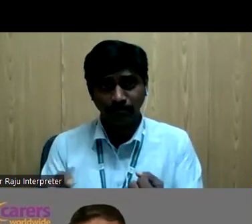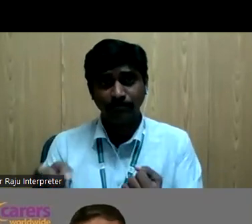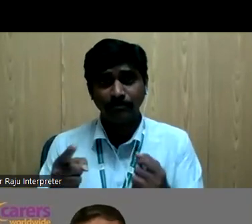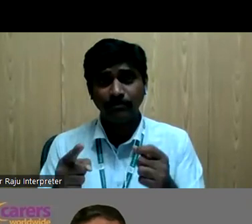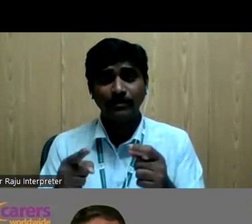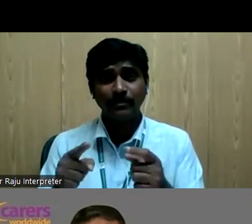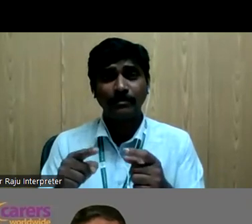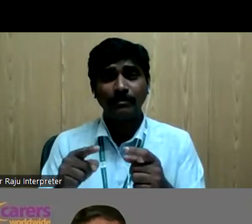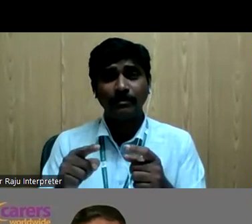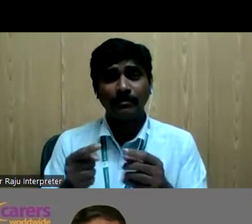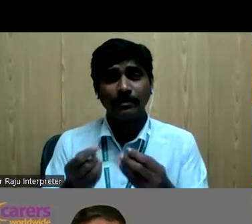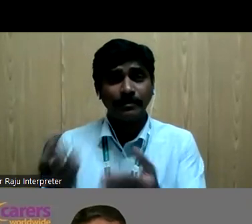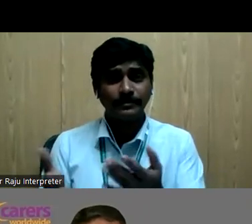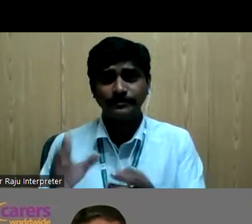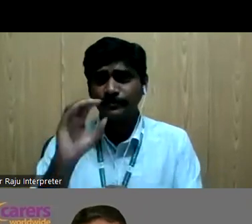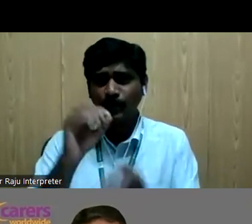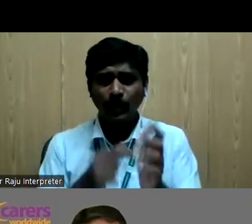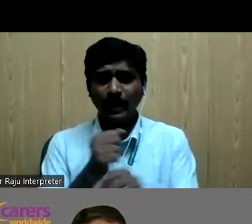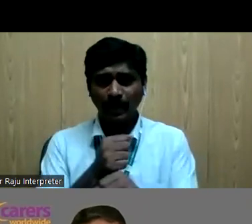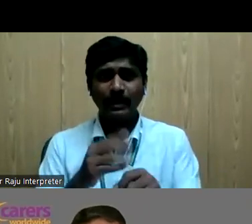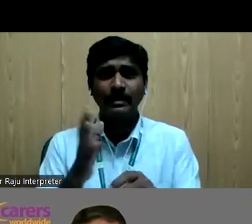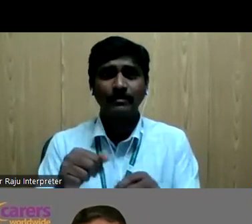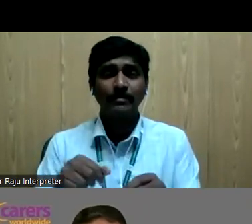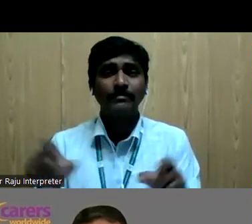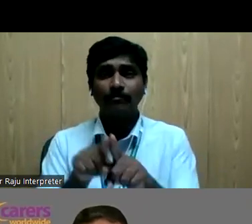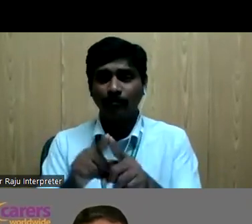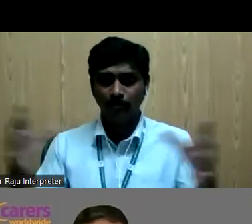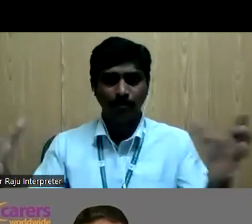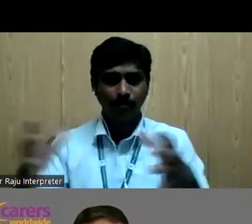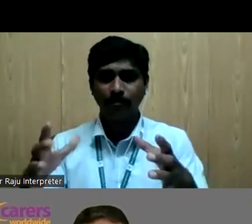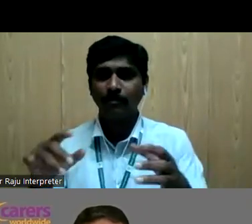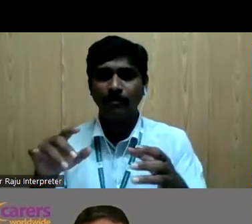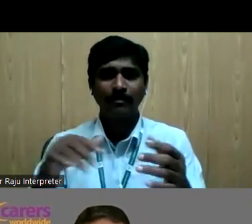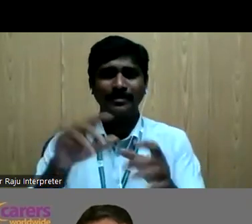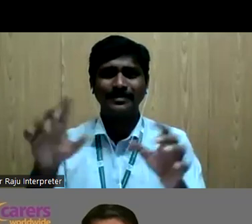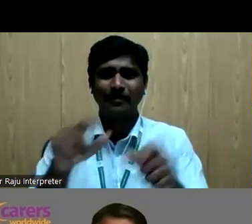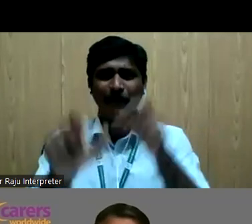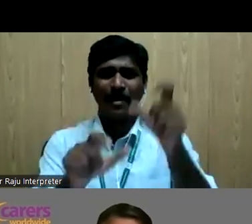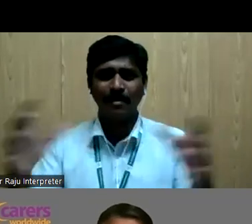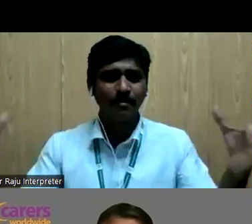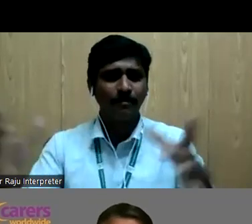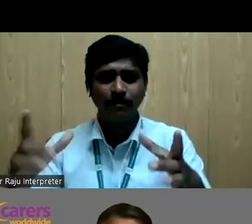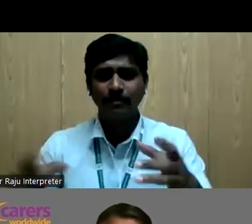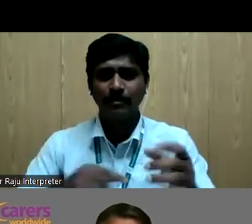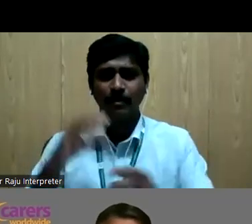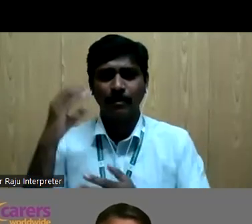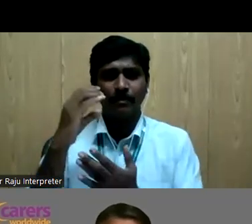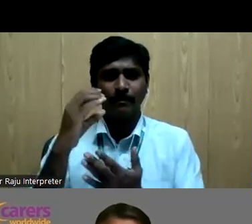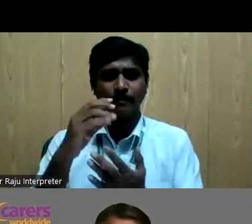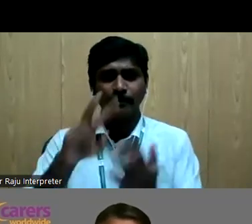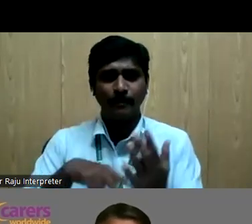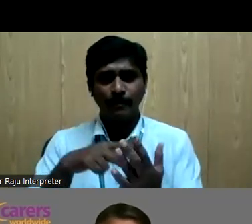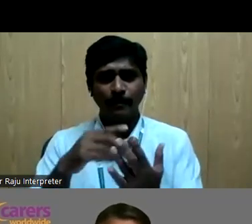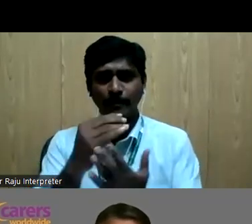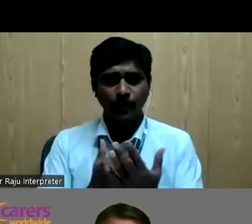conduct, as organizations, we do conduct a community integration program for these